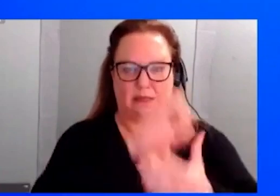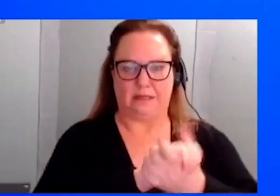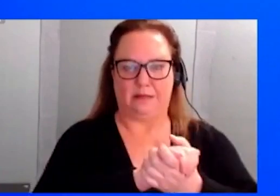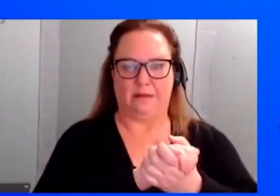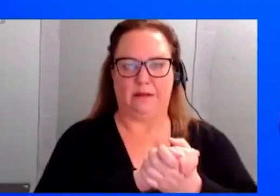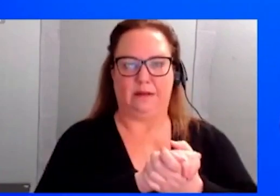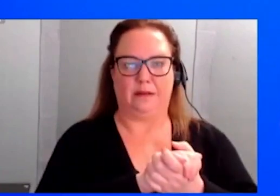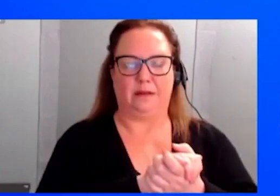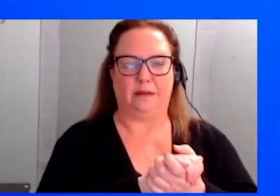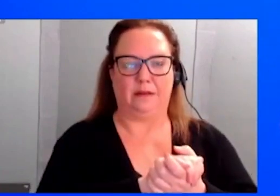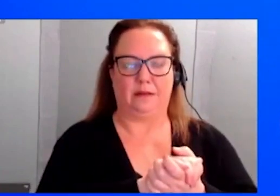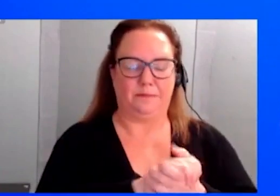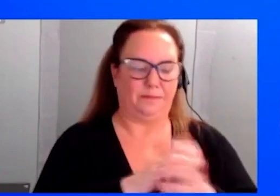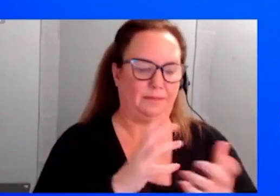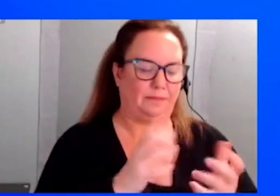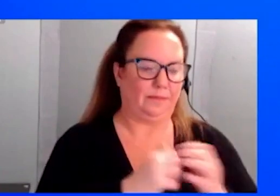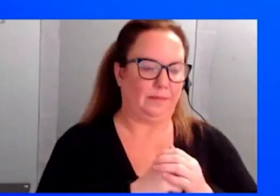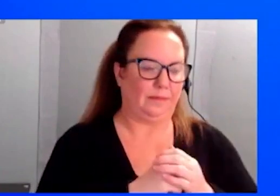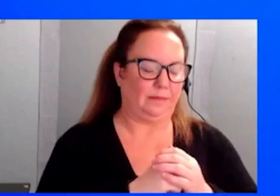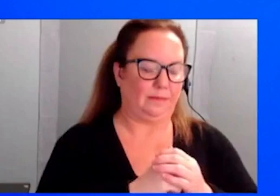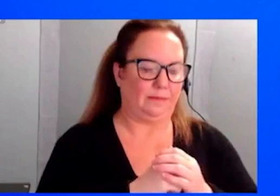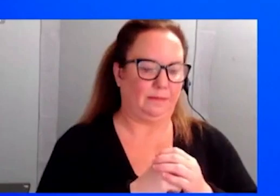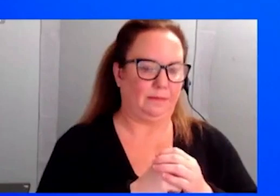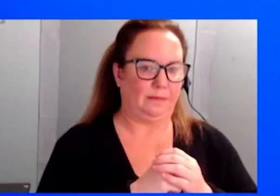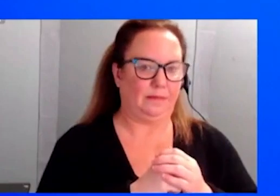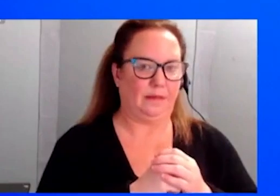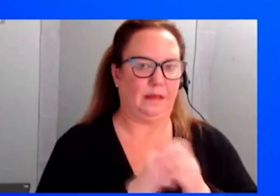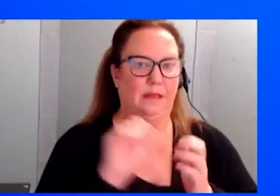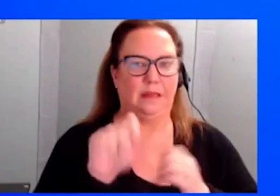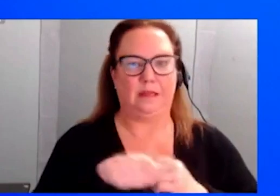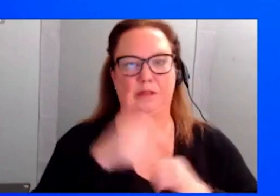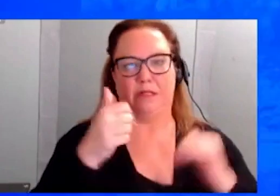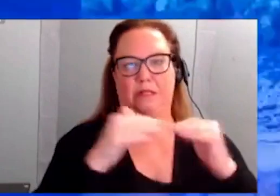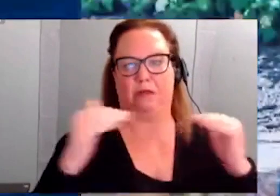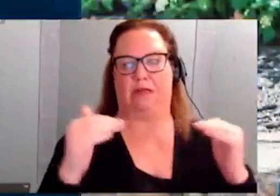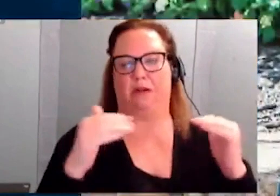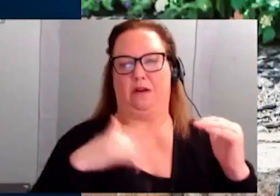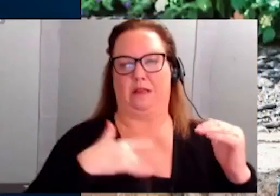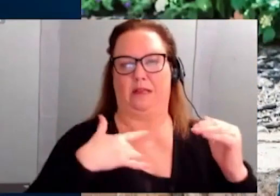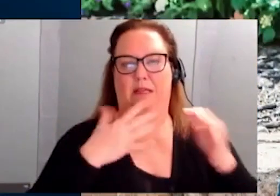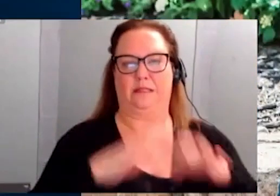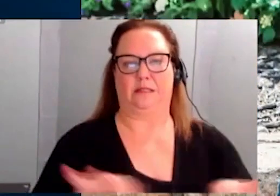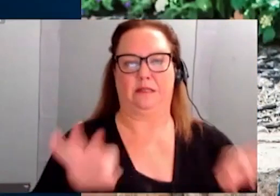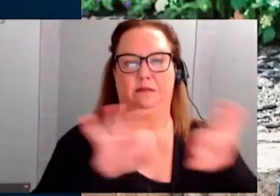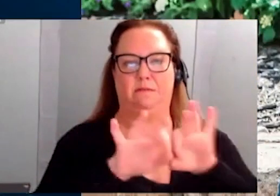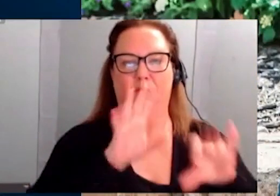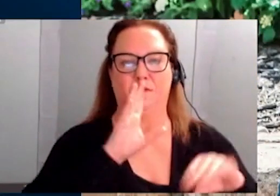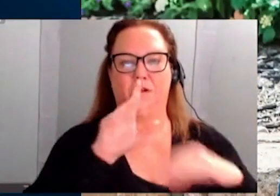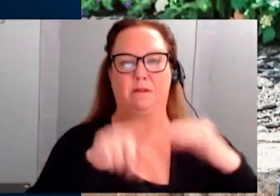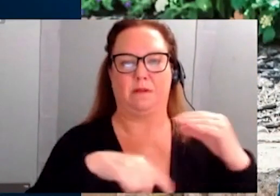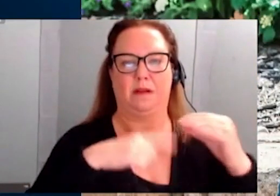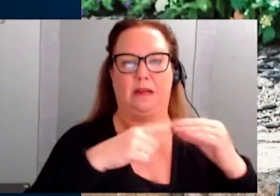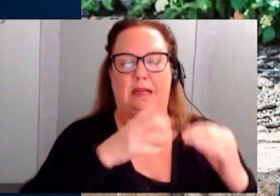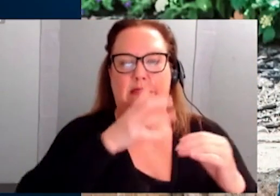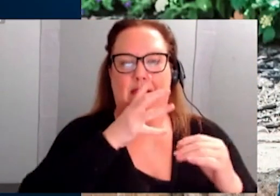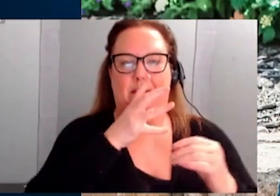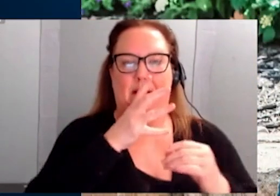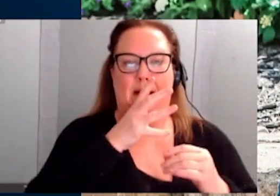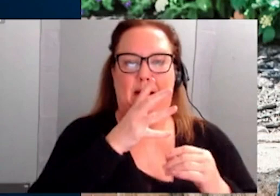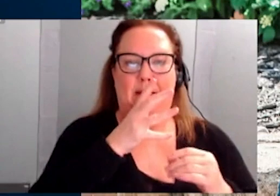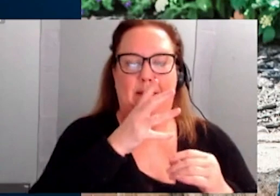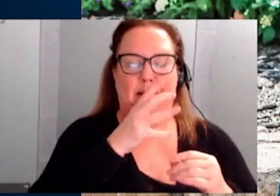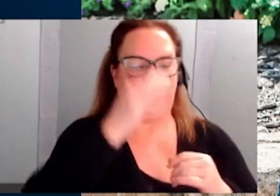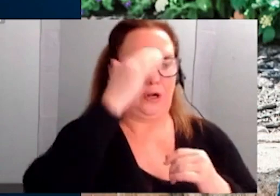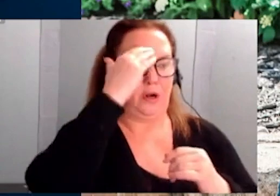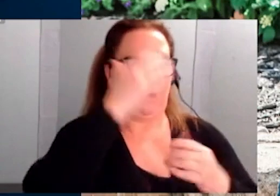day. And there's another layer of this that I think is important to talk about, which is as a mother, knowing that your